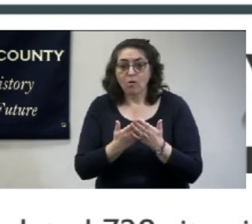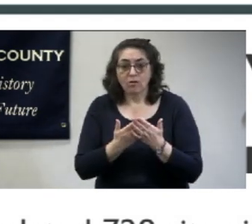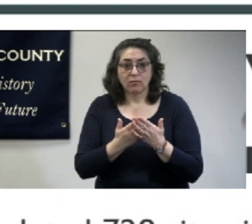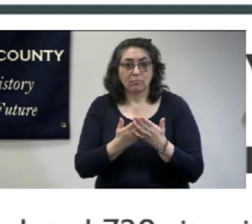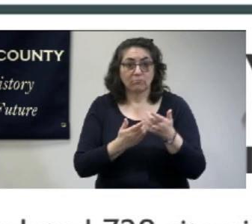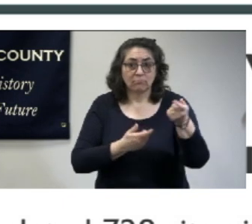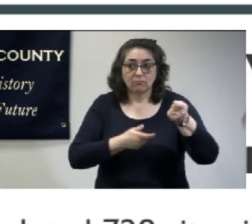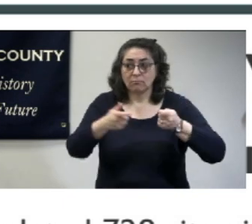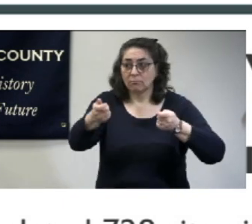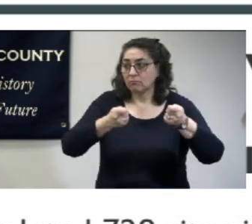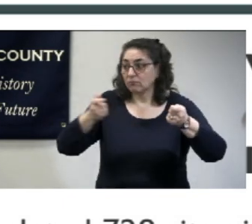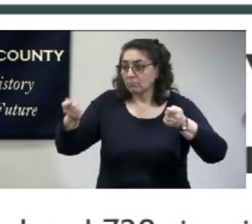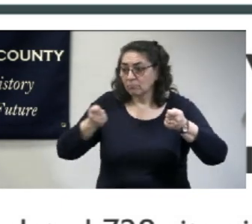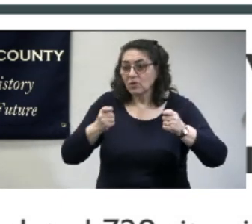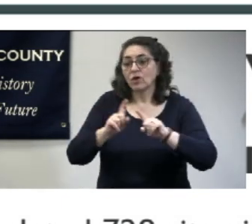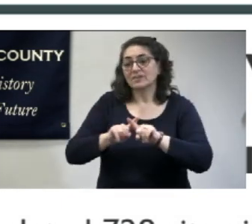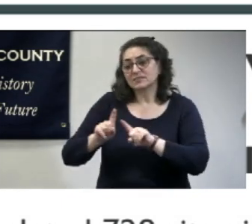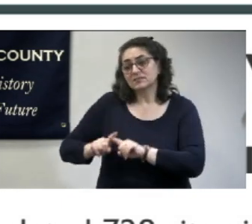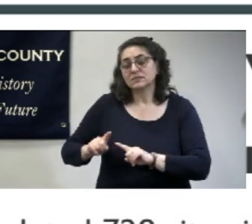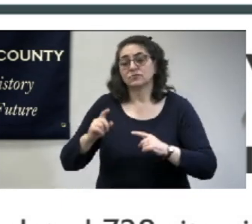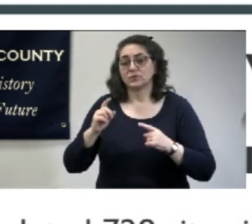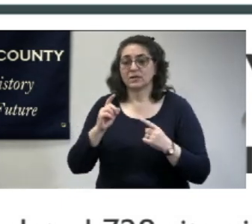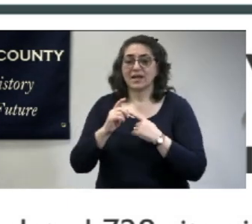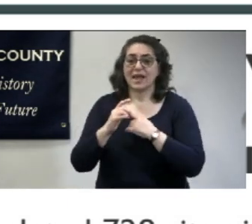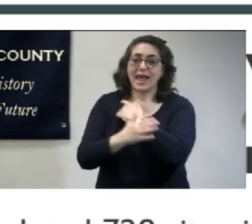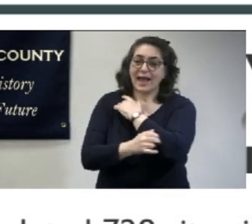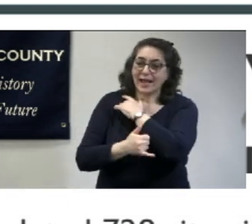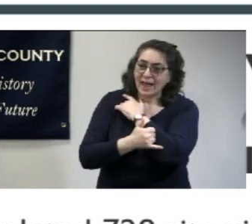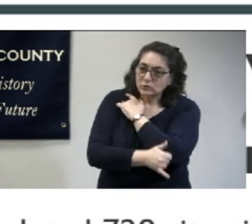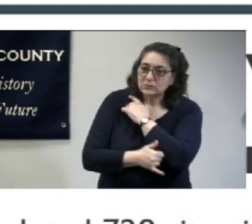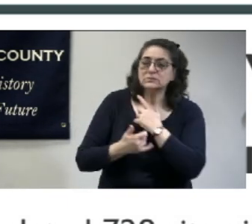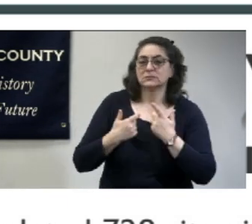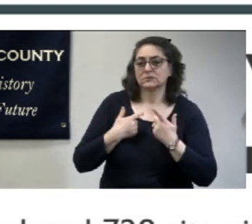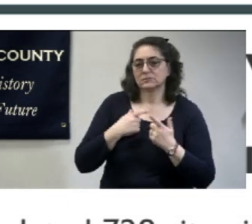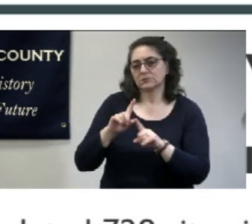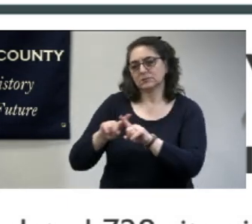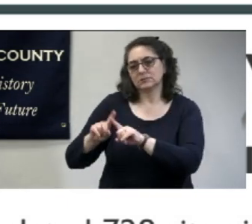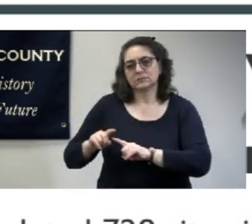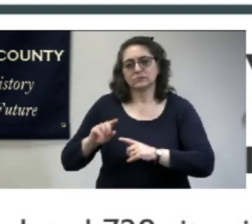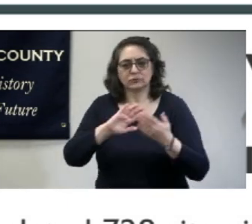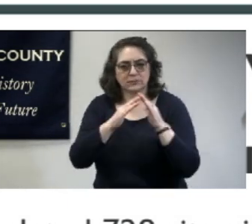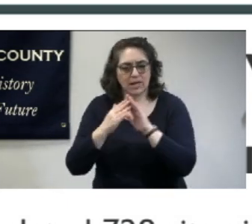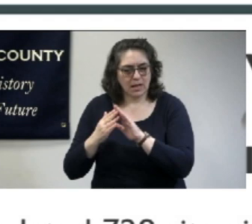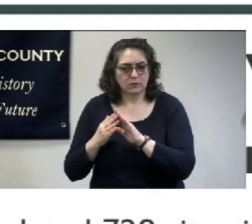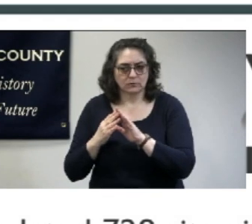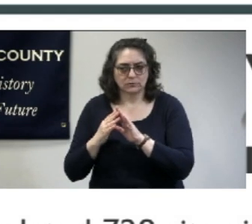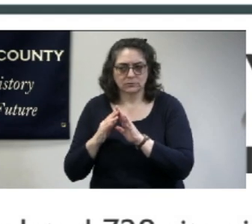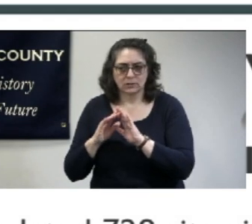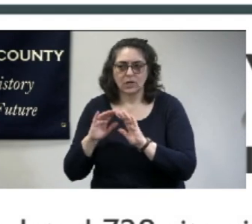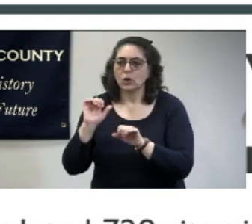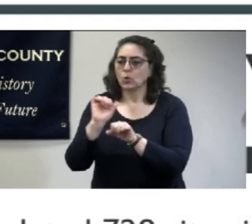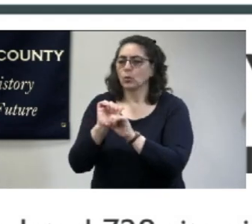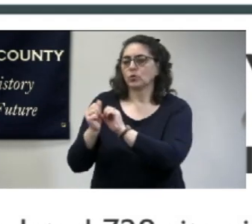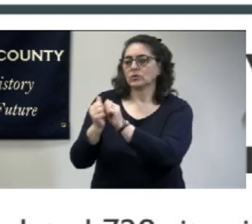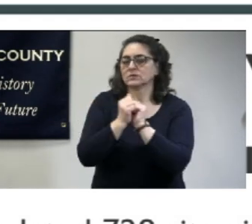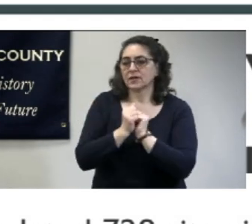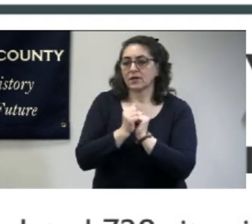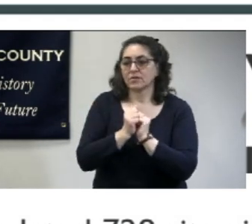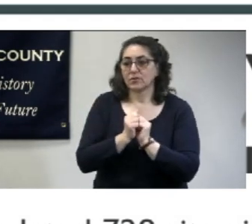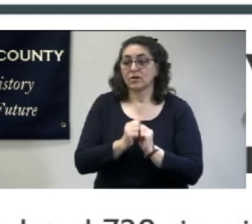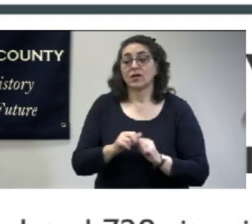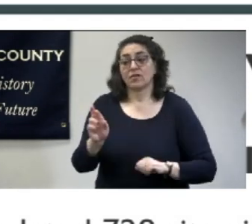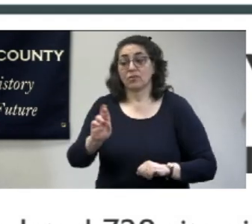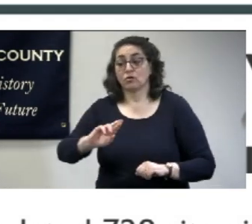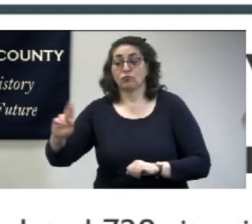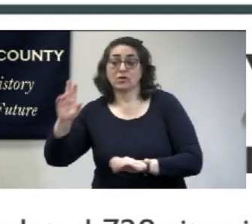different municipalities and counties and use them as one. And then the far right is a water